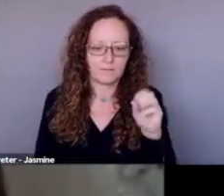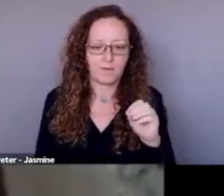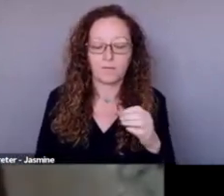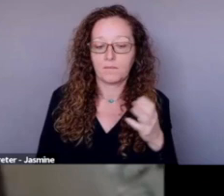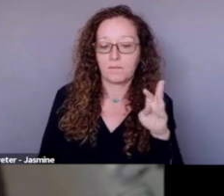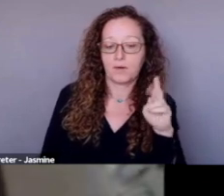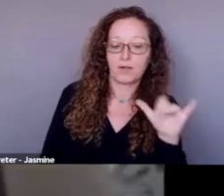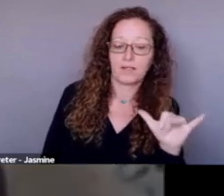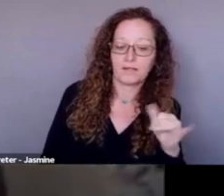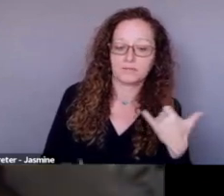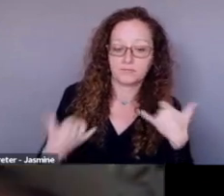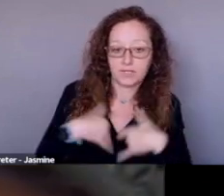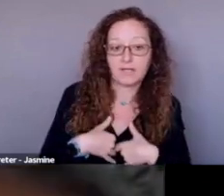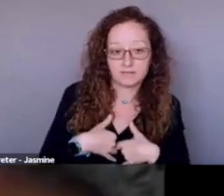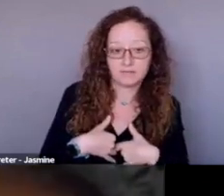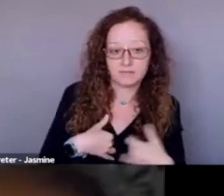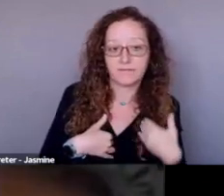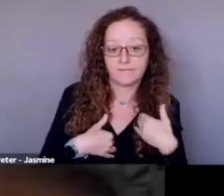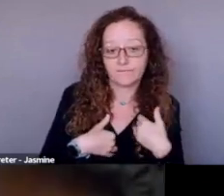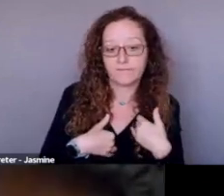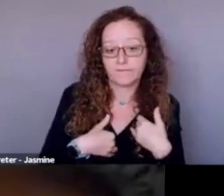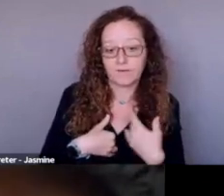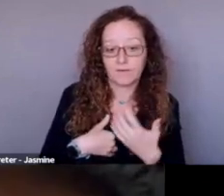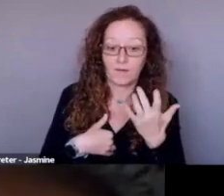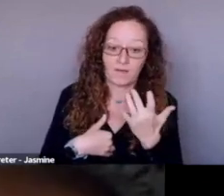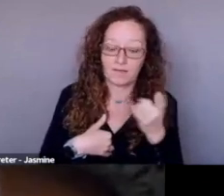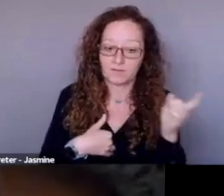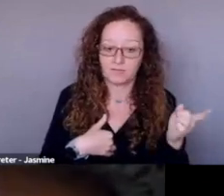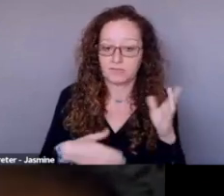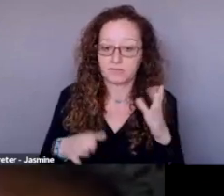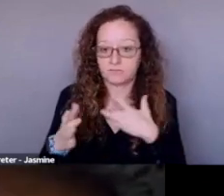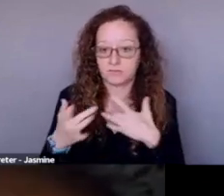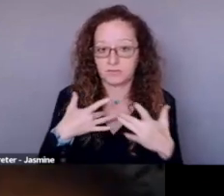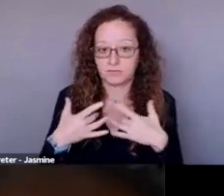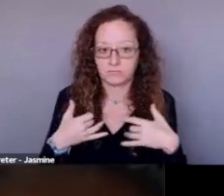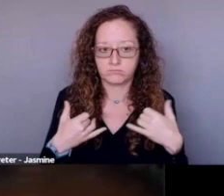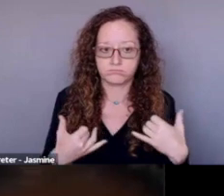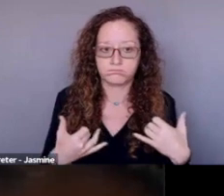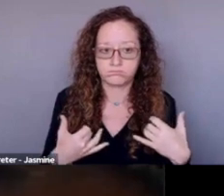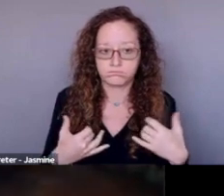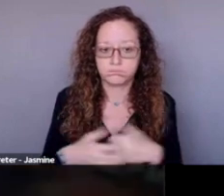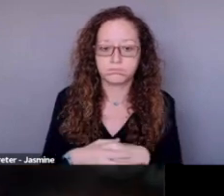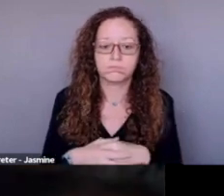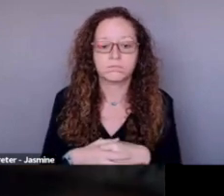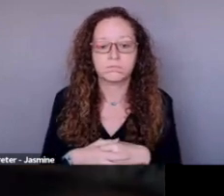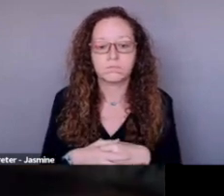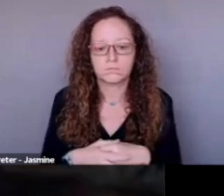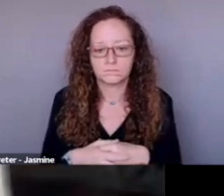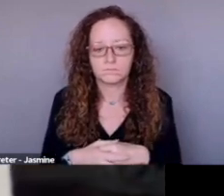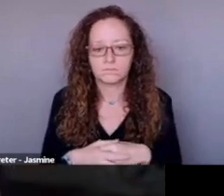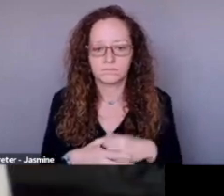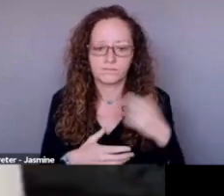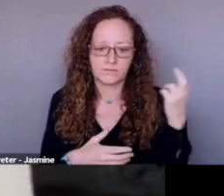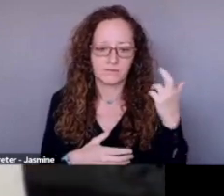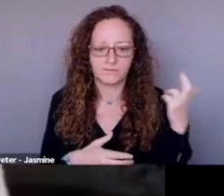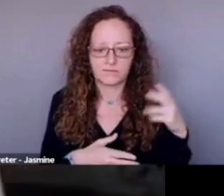with here. Yeah, Burley has her jacket on because she's worried about her weight. And that's why she's suffering